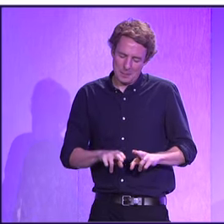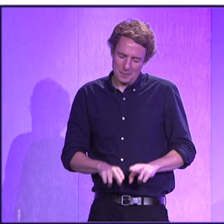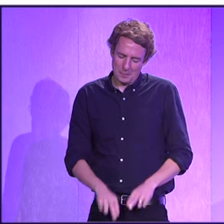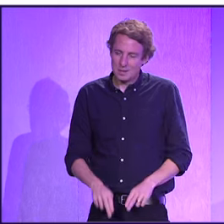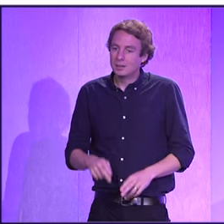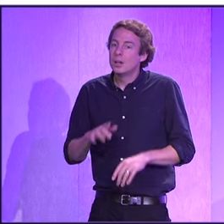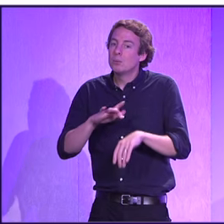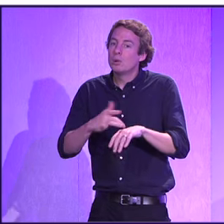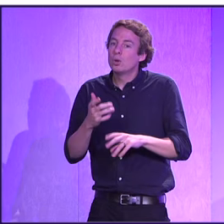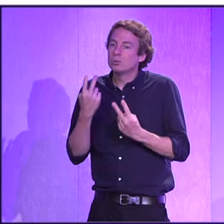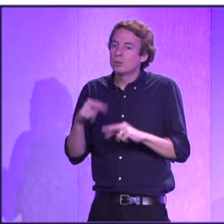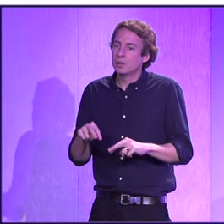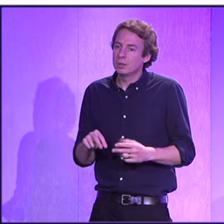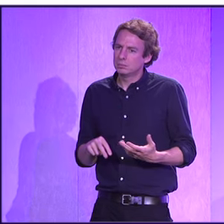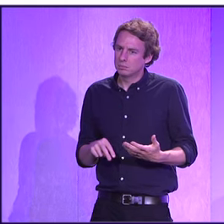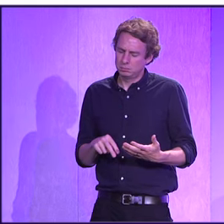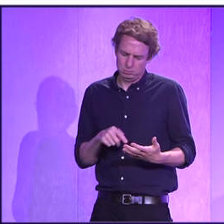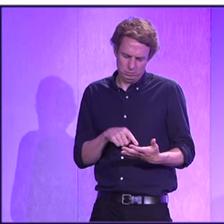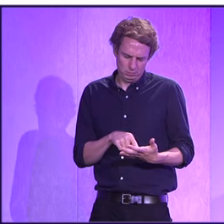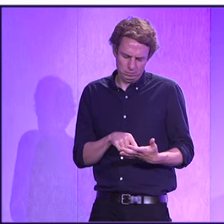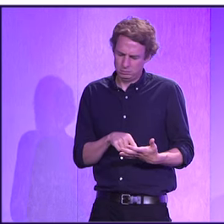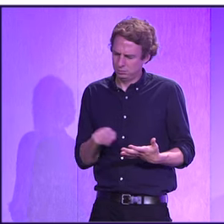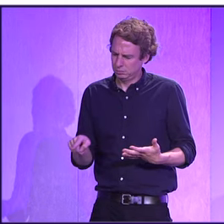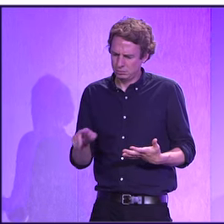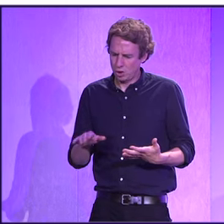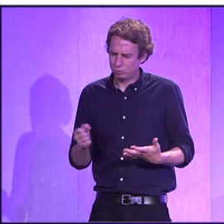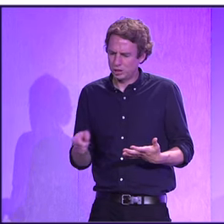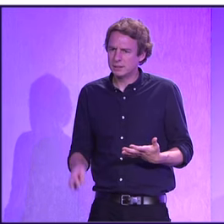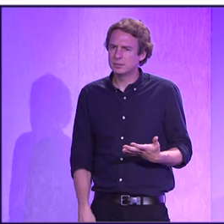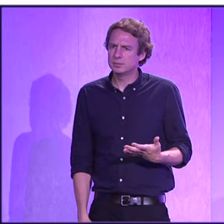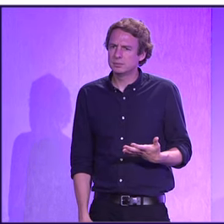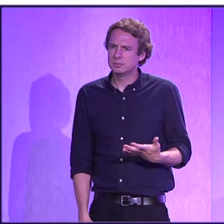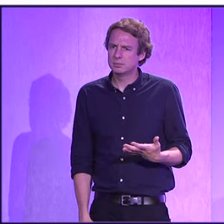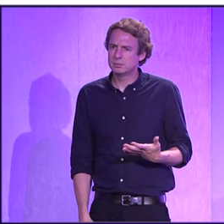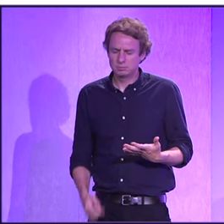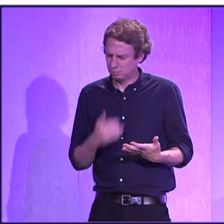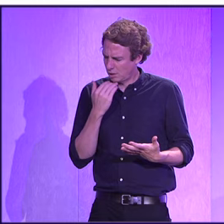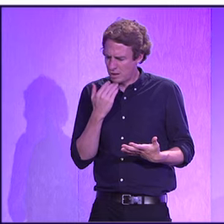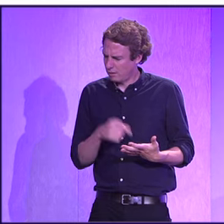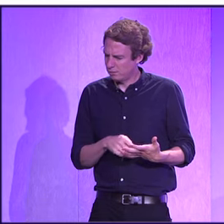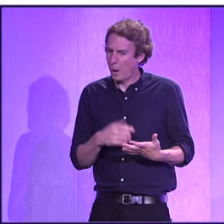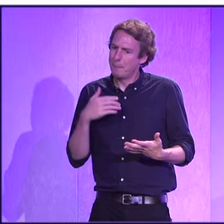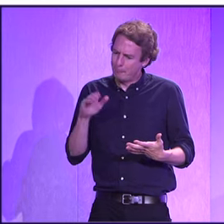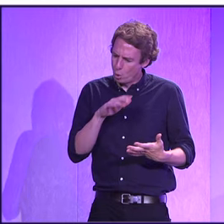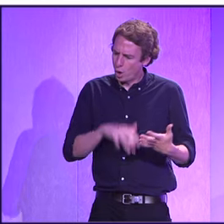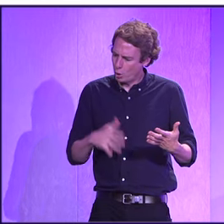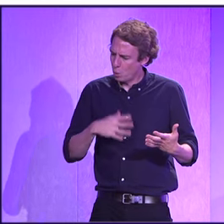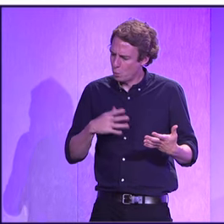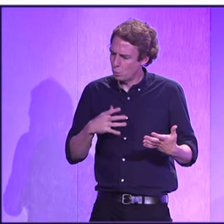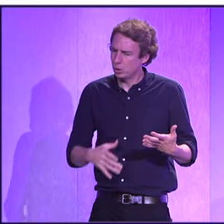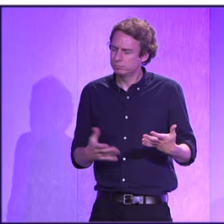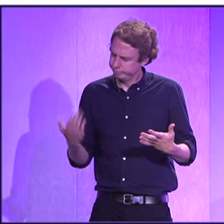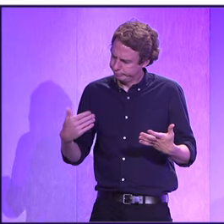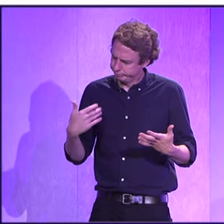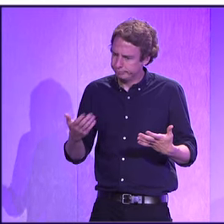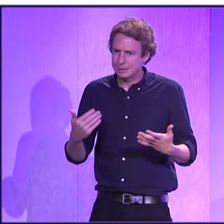performance interview review comes up, you say, why are you not productive? This is not enough lines of code.